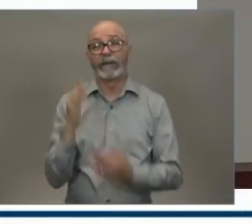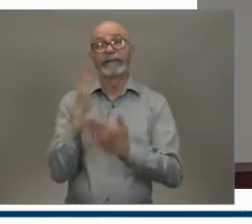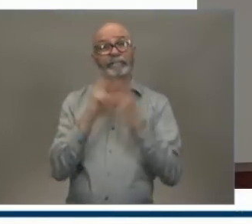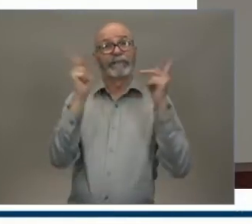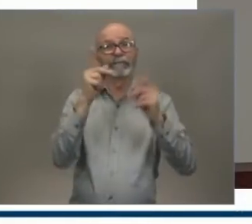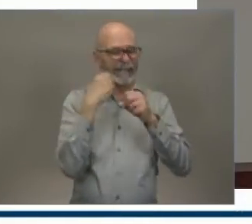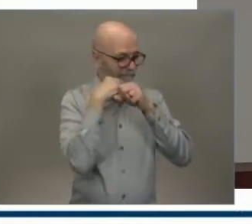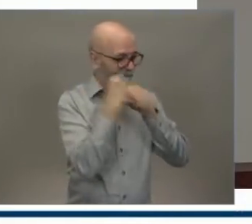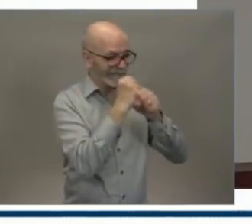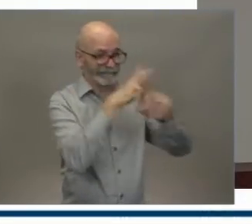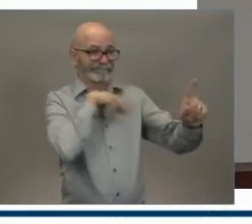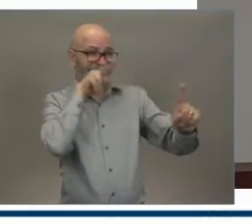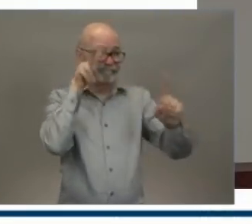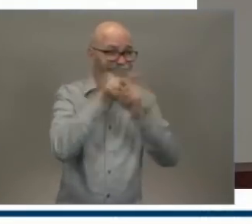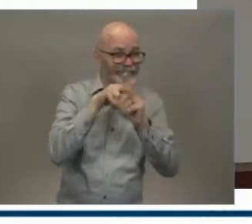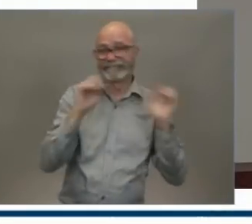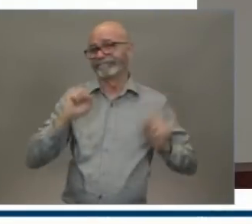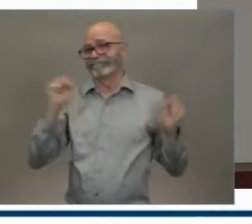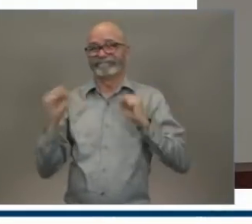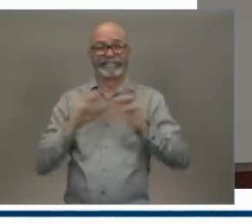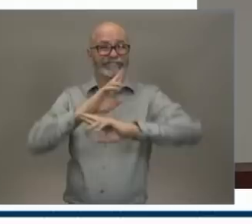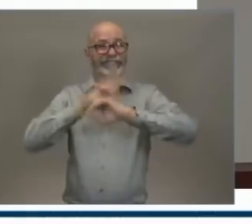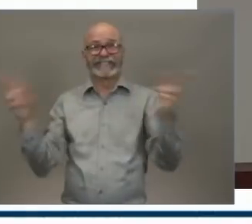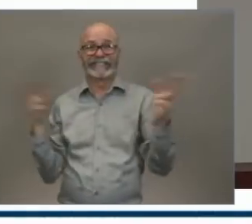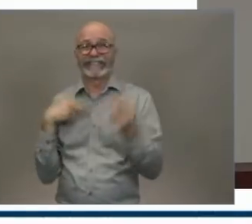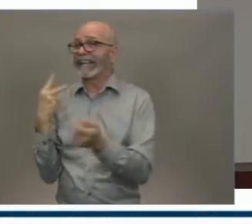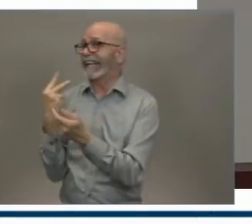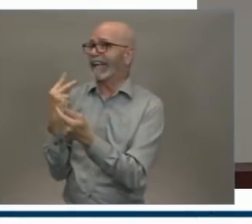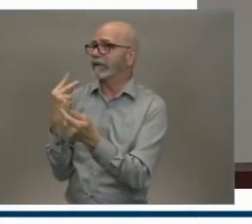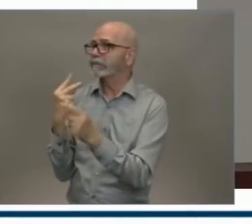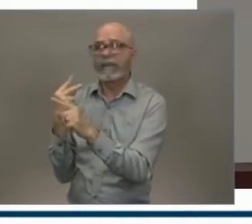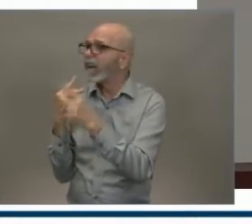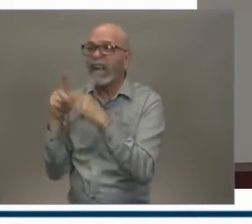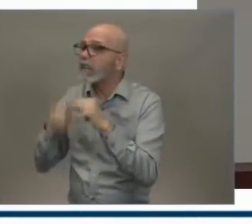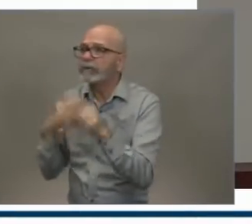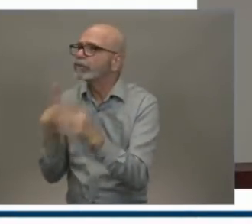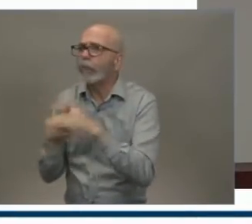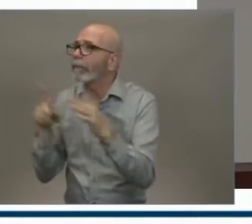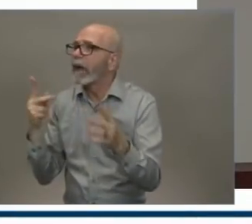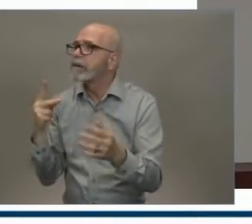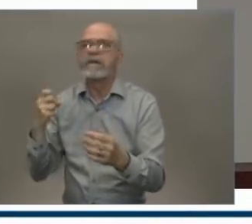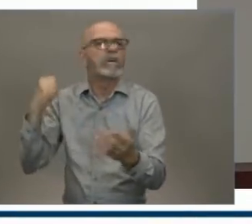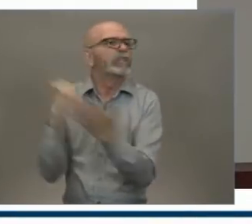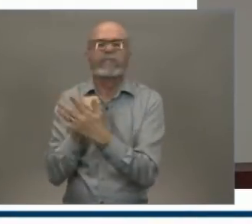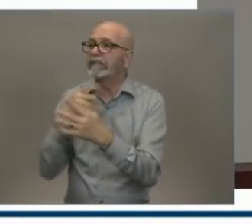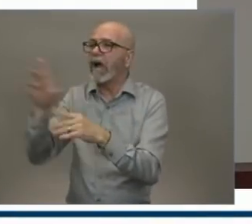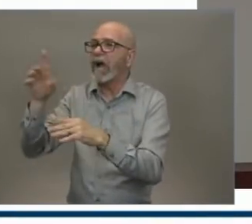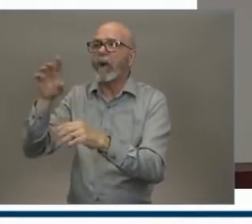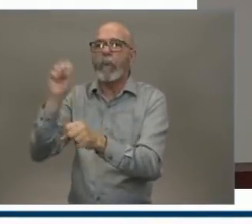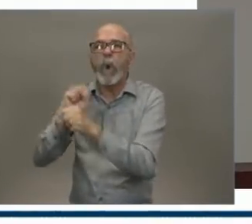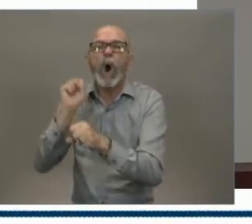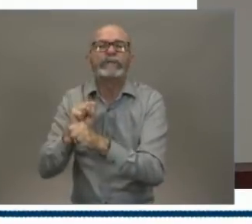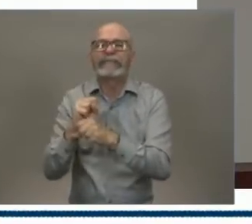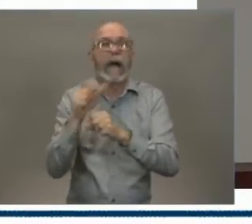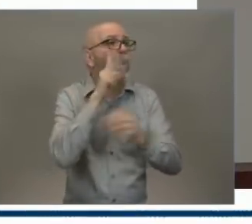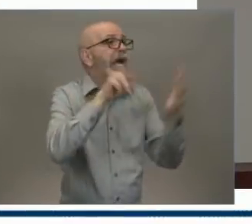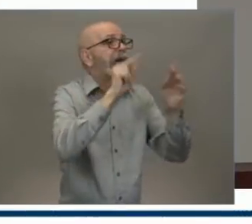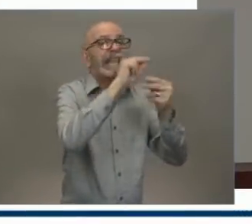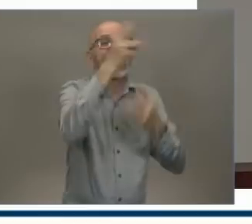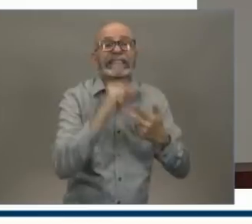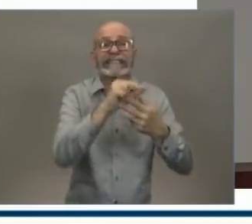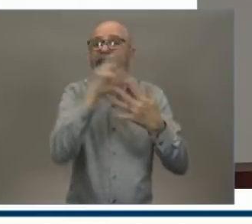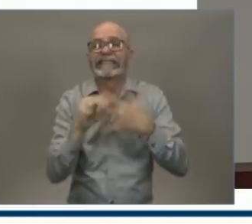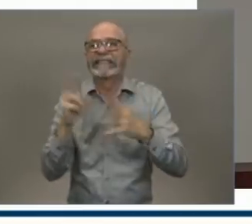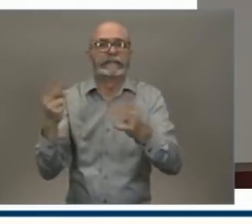up or for some reason, as much as possible, we focus to make sure that vaccine goes to the next available person